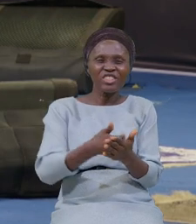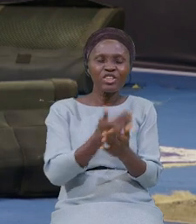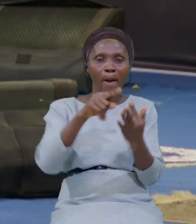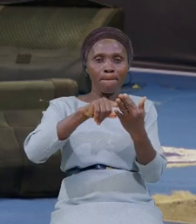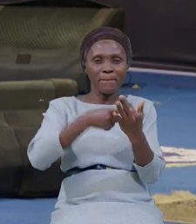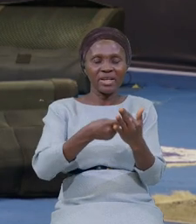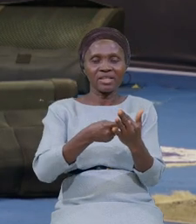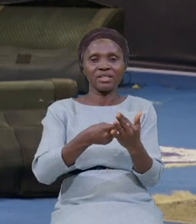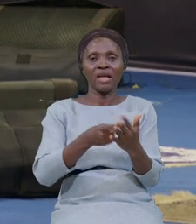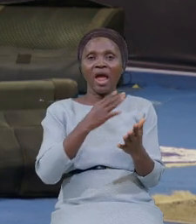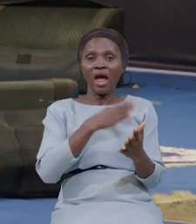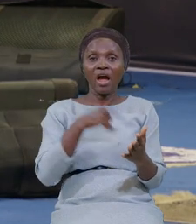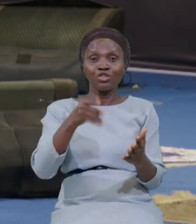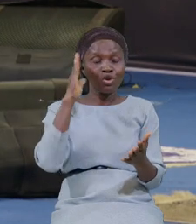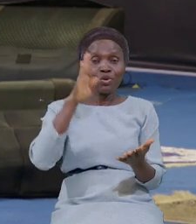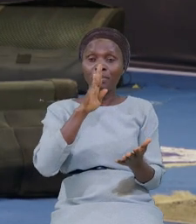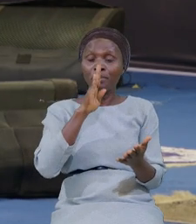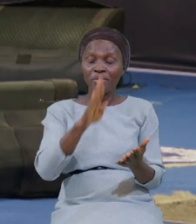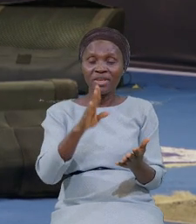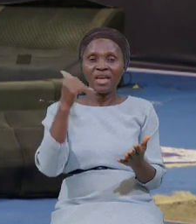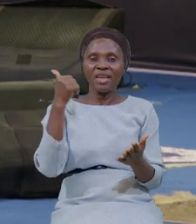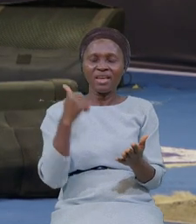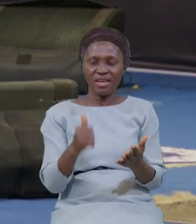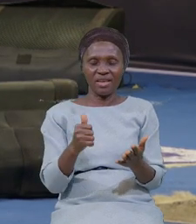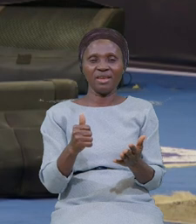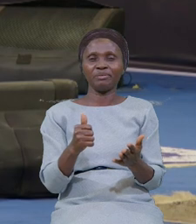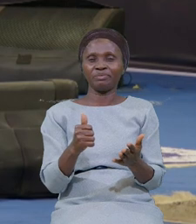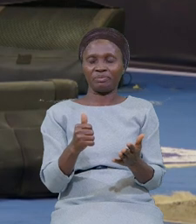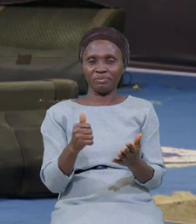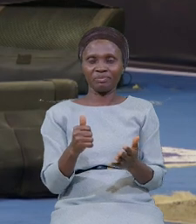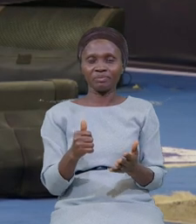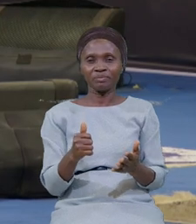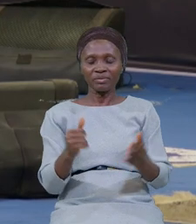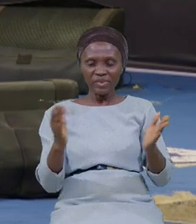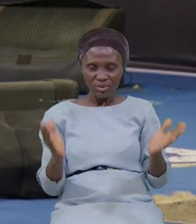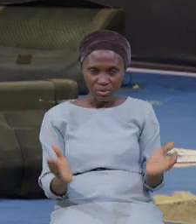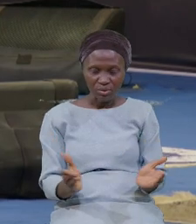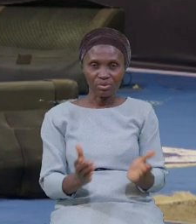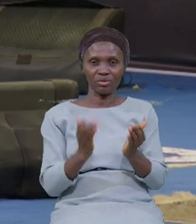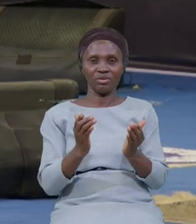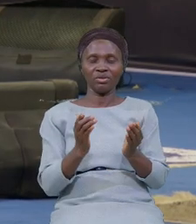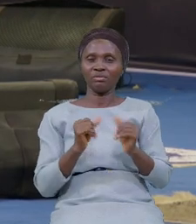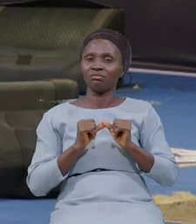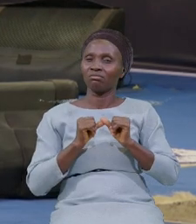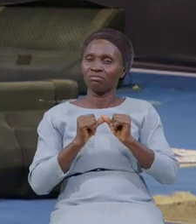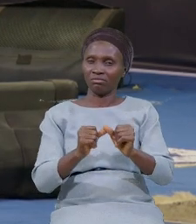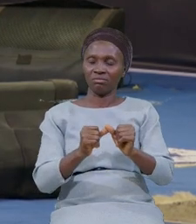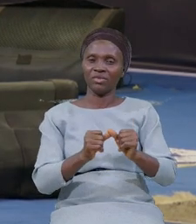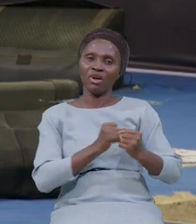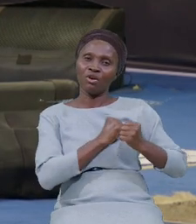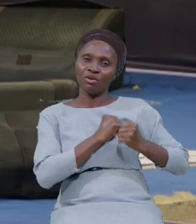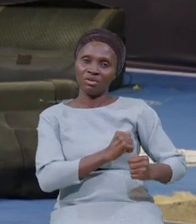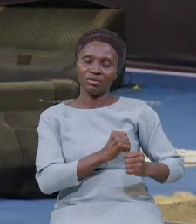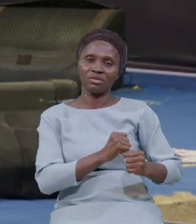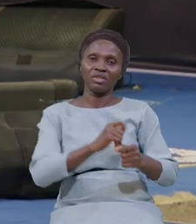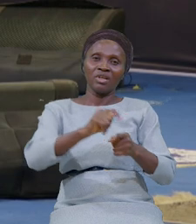a resilient retrainer. You retrain yourself. All these things you have heard today and the principles